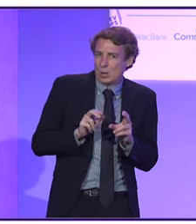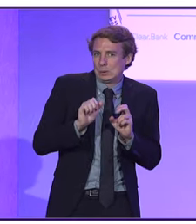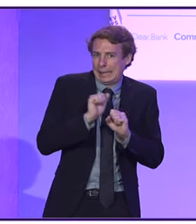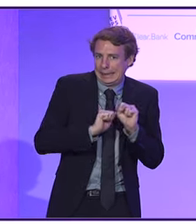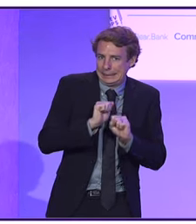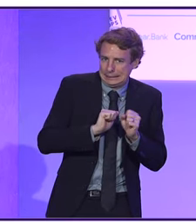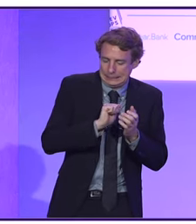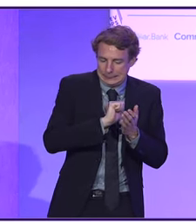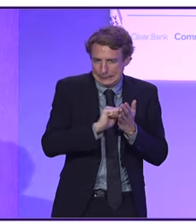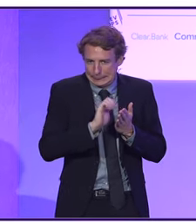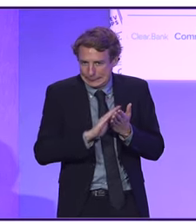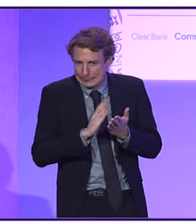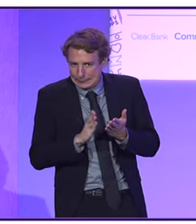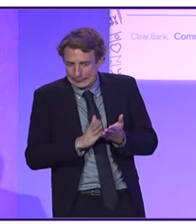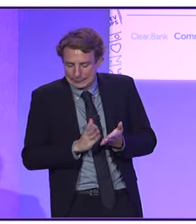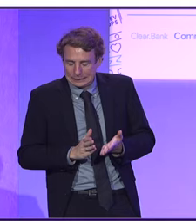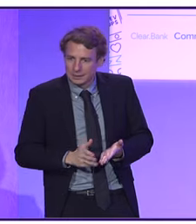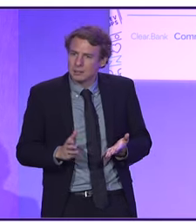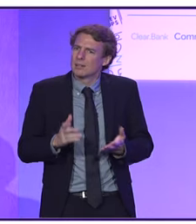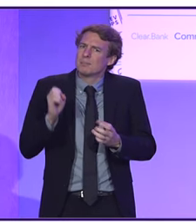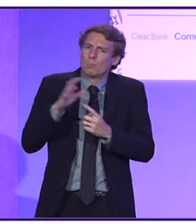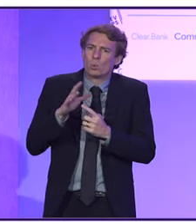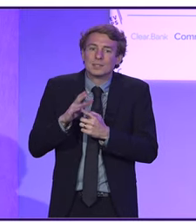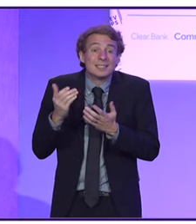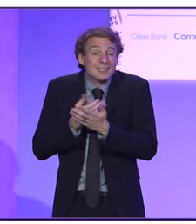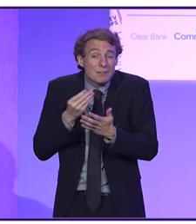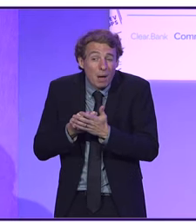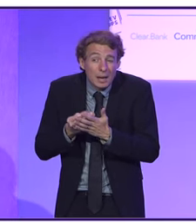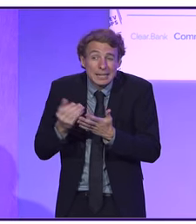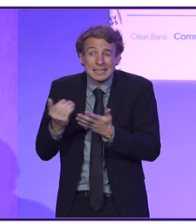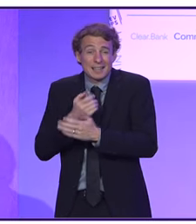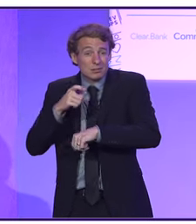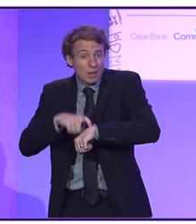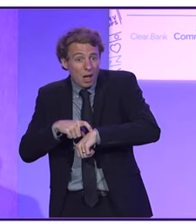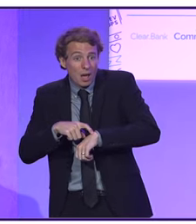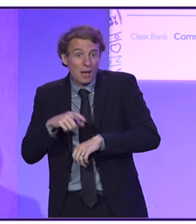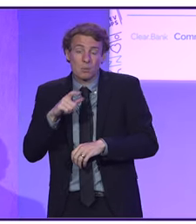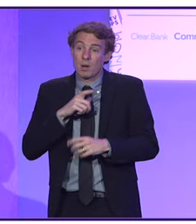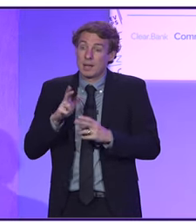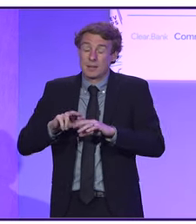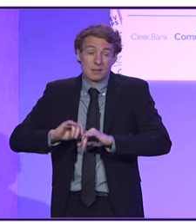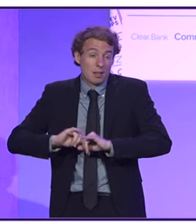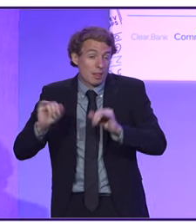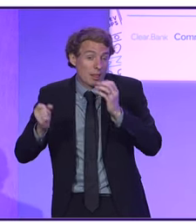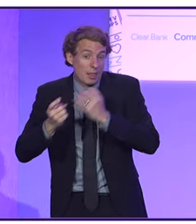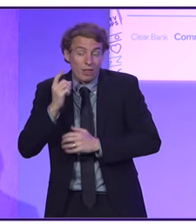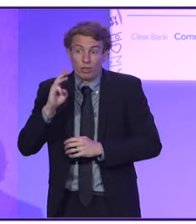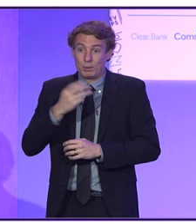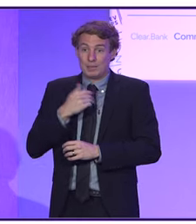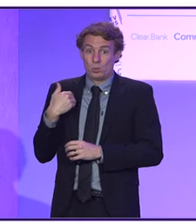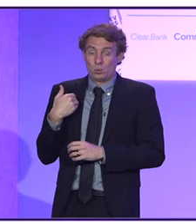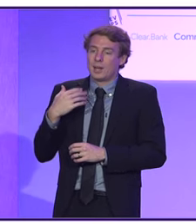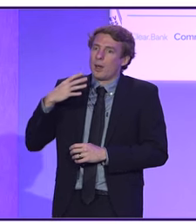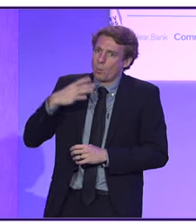is really, really important. It's going to save you money. It's also going to save you time, because at 3 a.m., nobody needs a slow open search cluster. We need everything to be